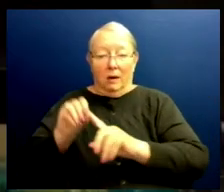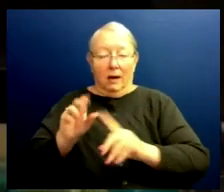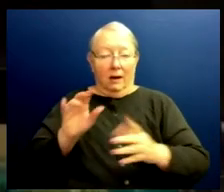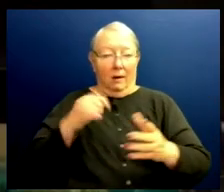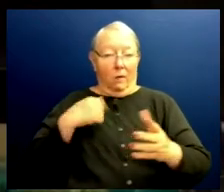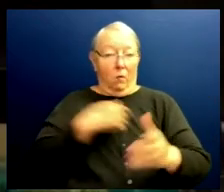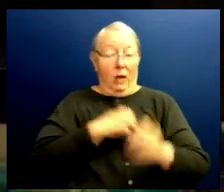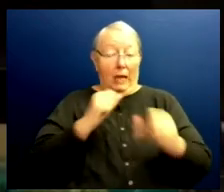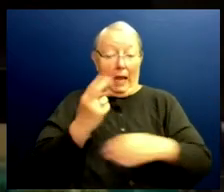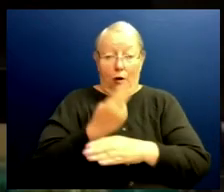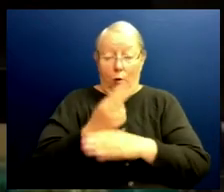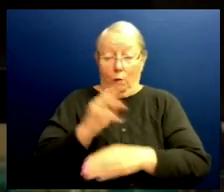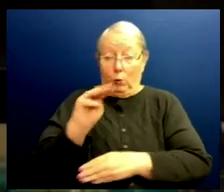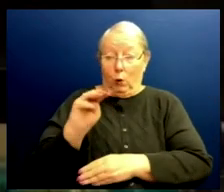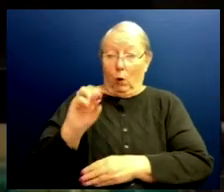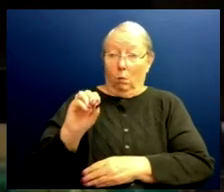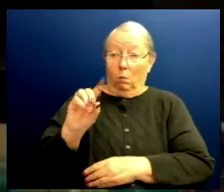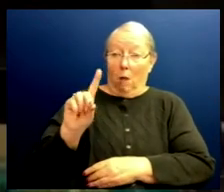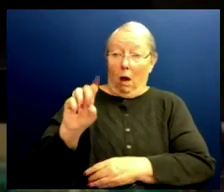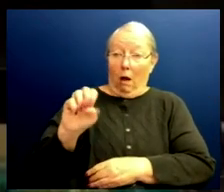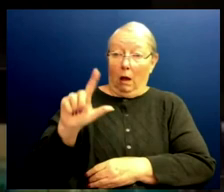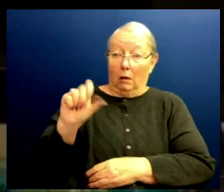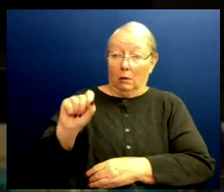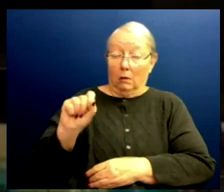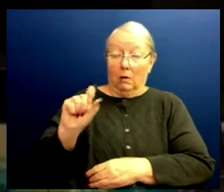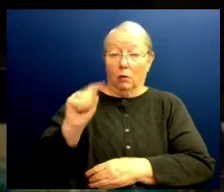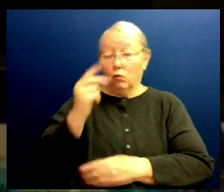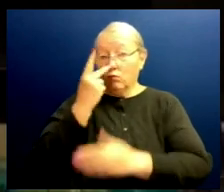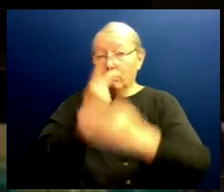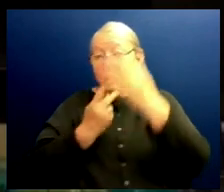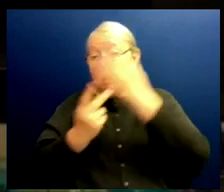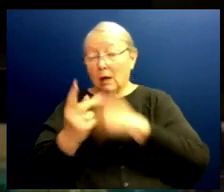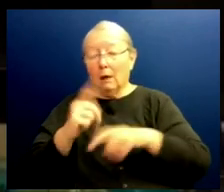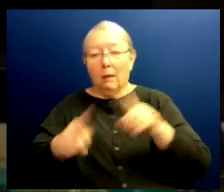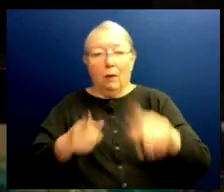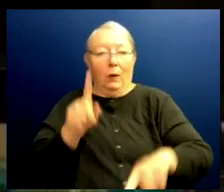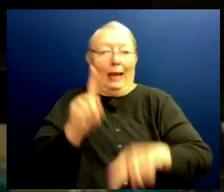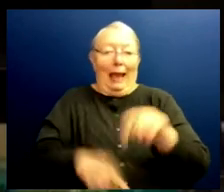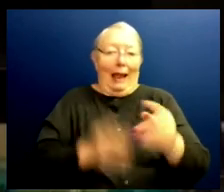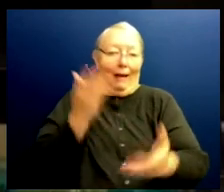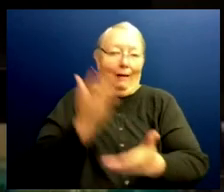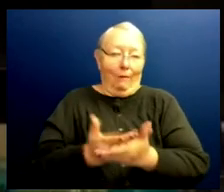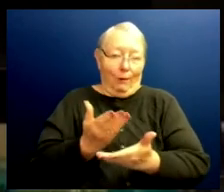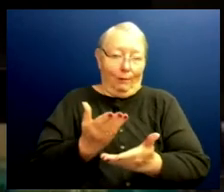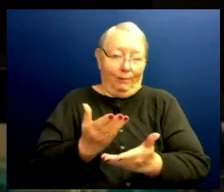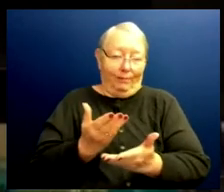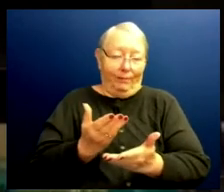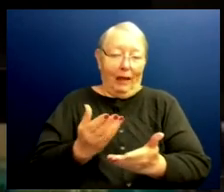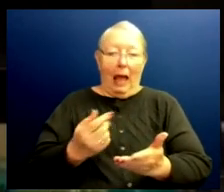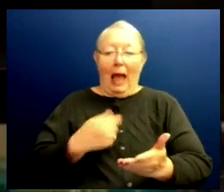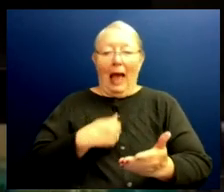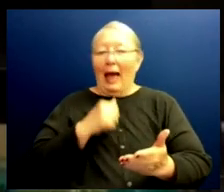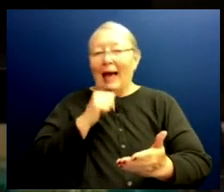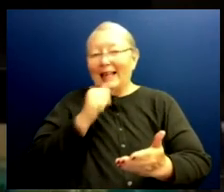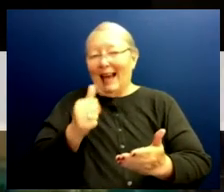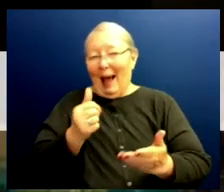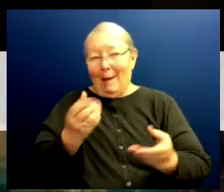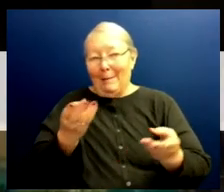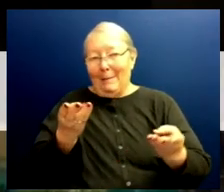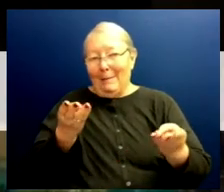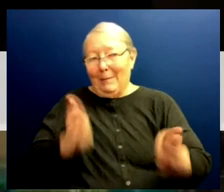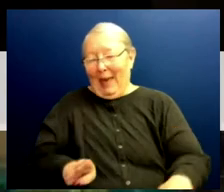now it's very difficult to get any confirmation of those. In fact, I'm not a betting person, but given the advance